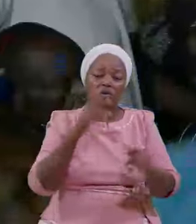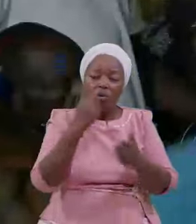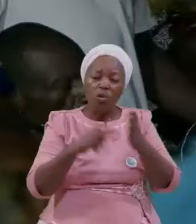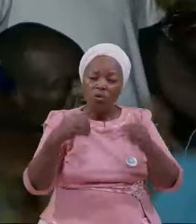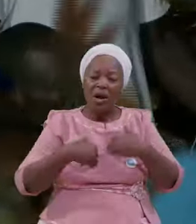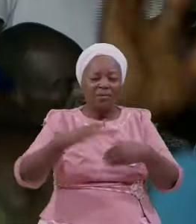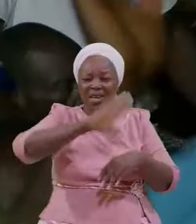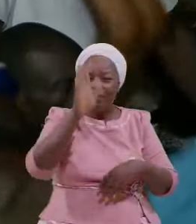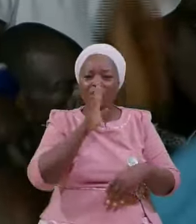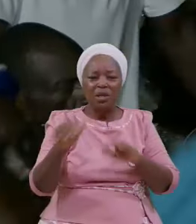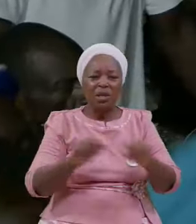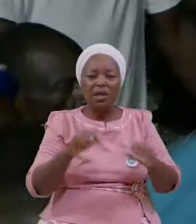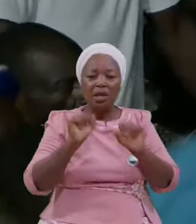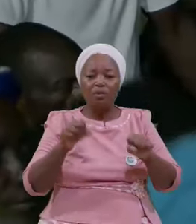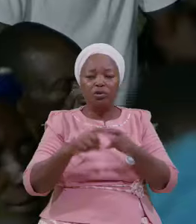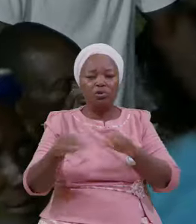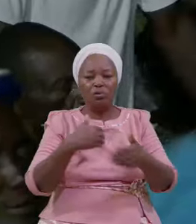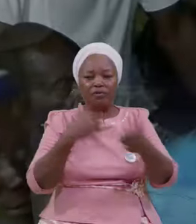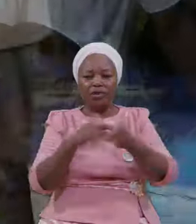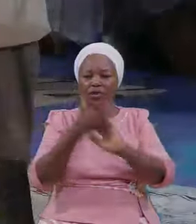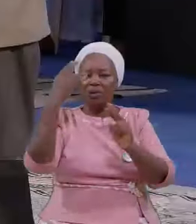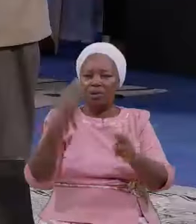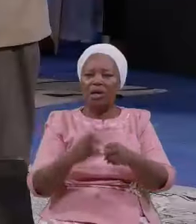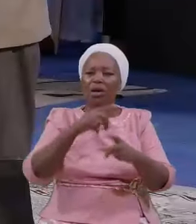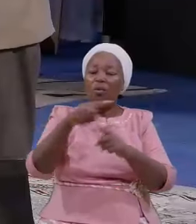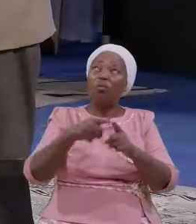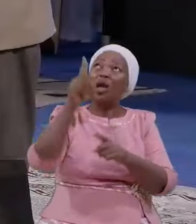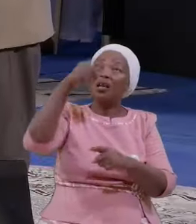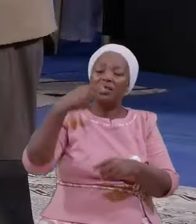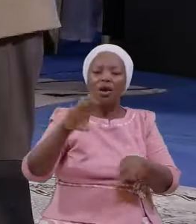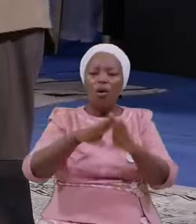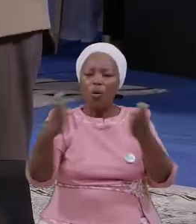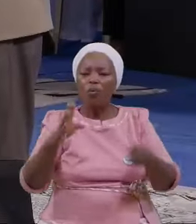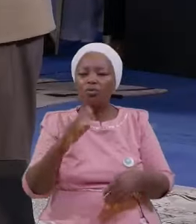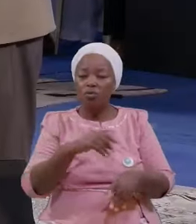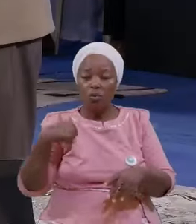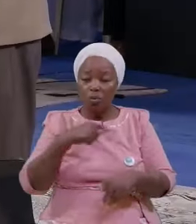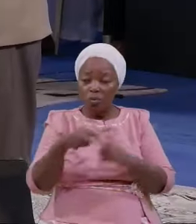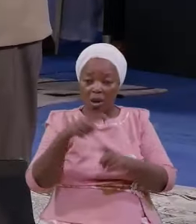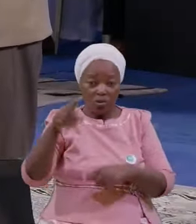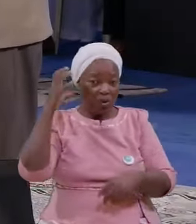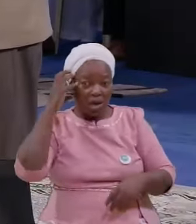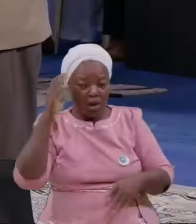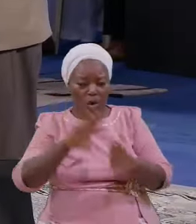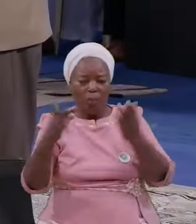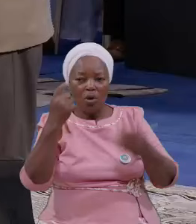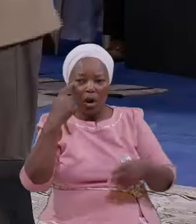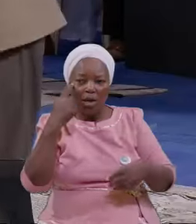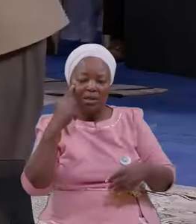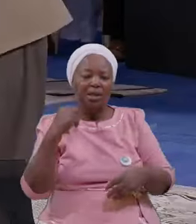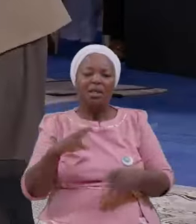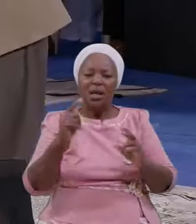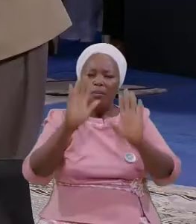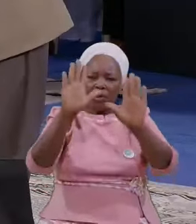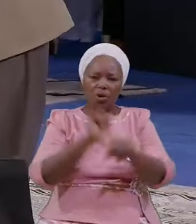before. When it says, open your eyes, a miracle will meet you right there. As